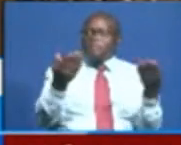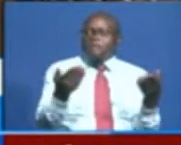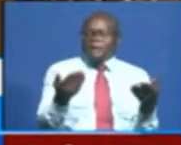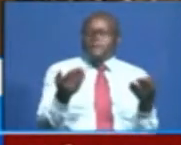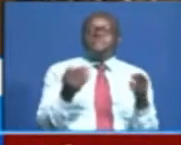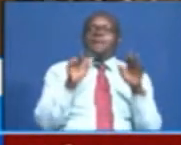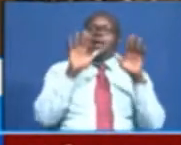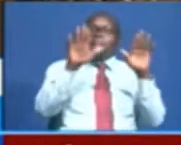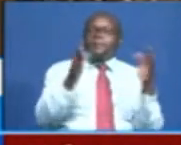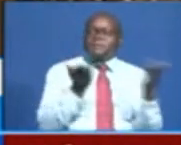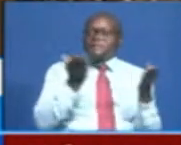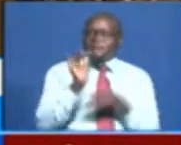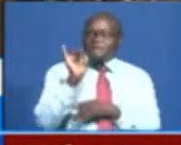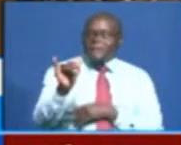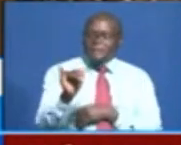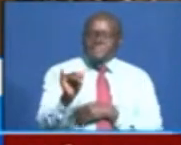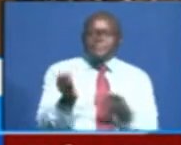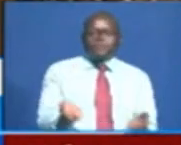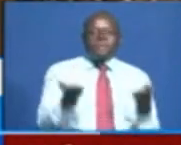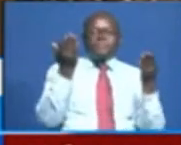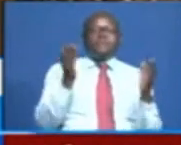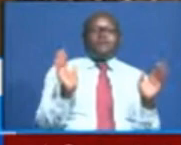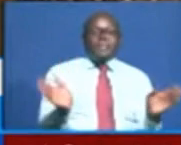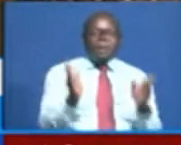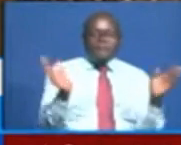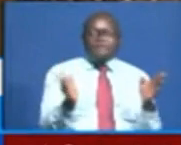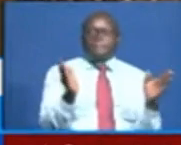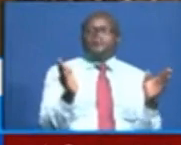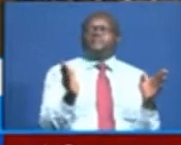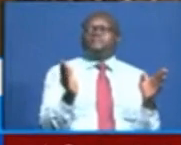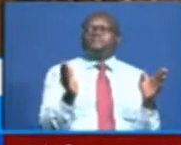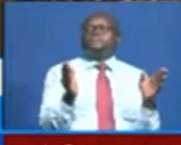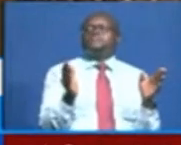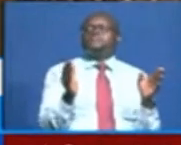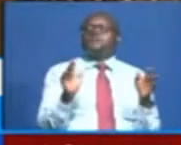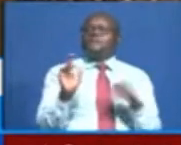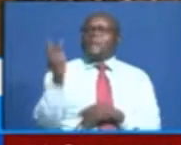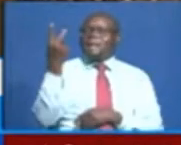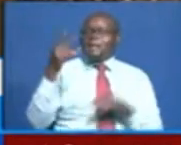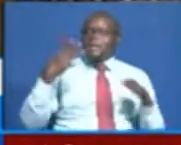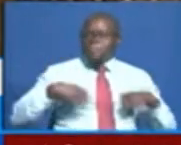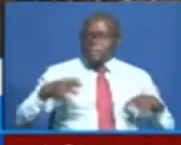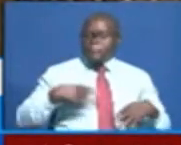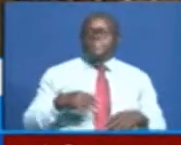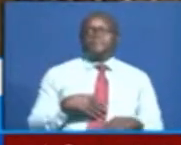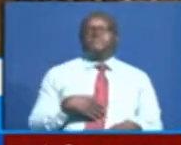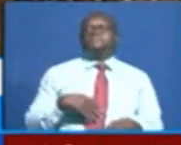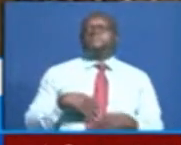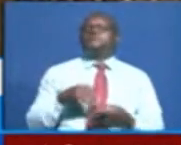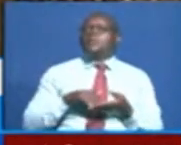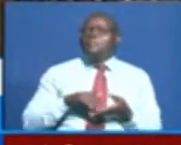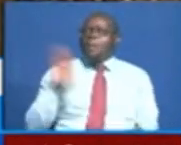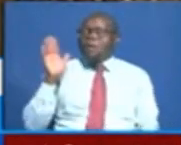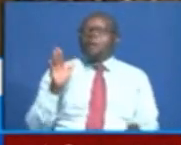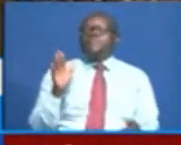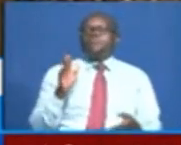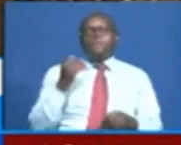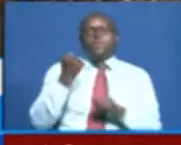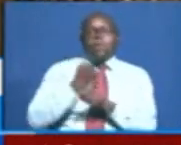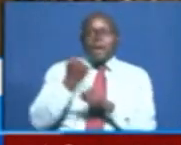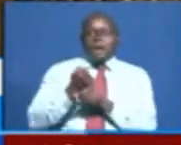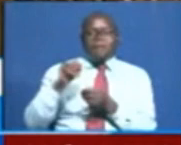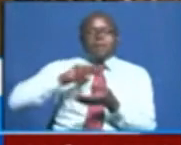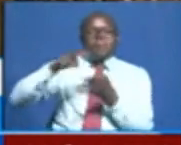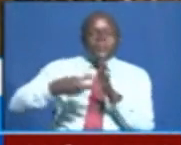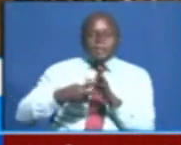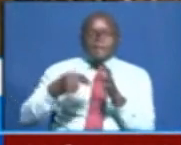services that are aimed at improving the well-being and welfare of the Kenyan people. Massive infrastructural projects have